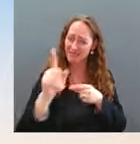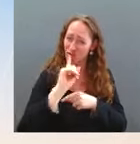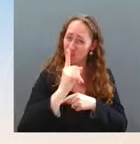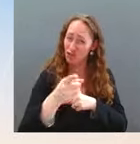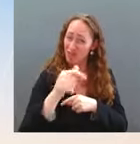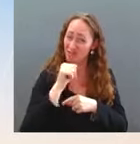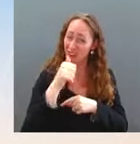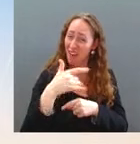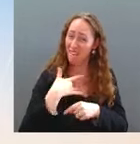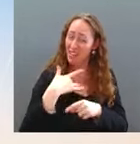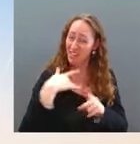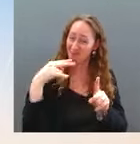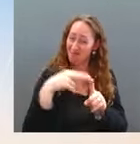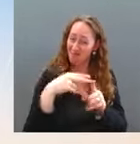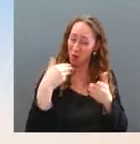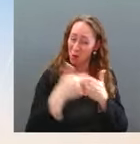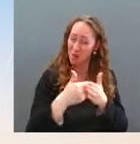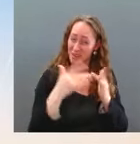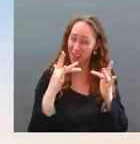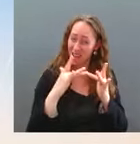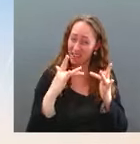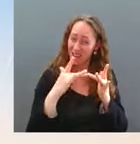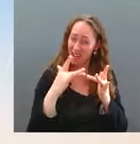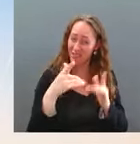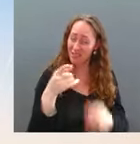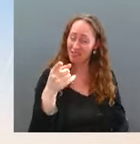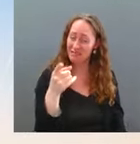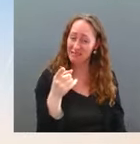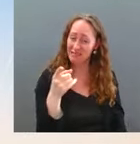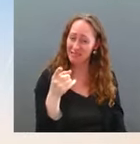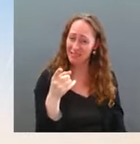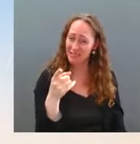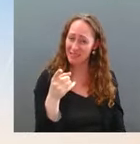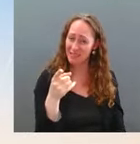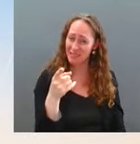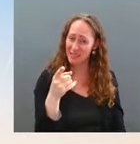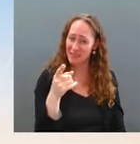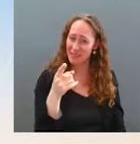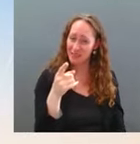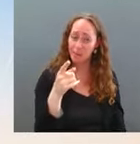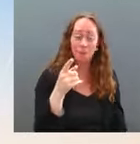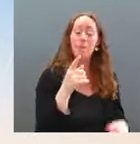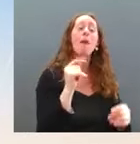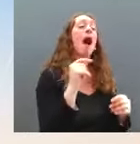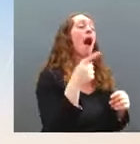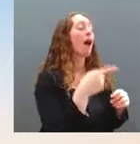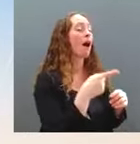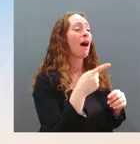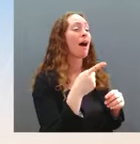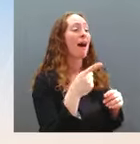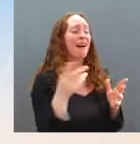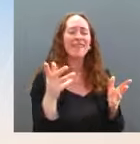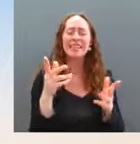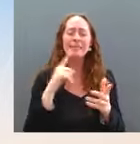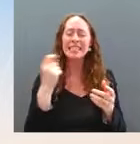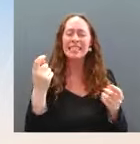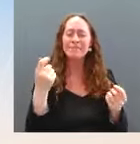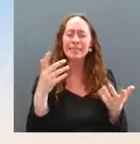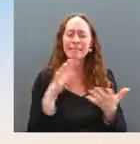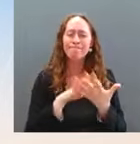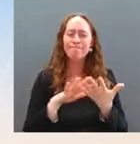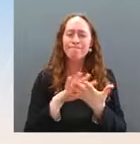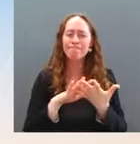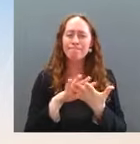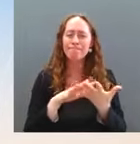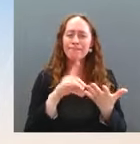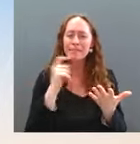there a discussion of whether to treat him as a close contact anyway? Well, he is tested regularly, as you know. He was tested